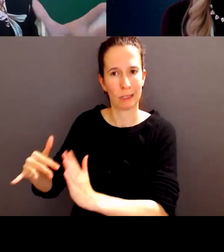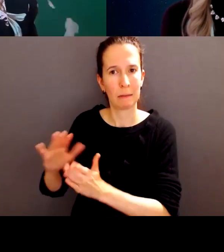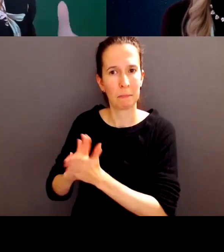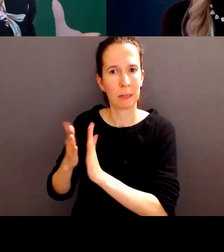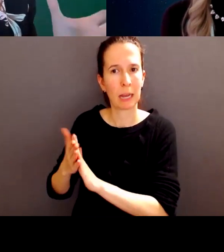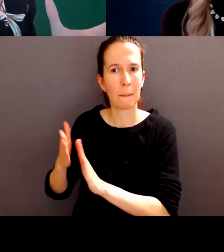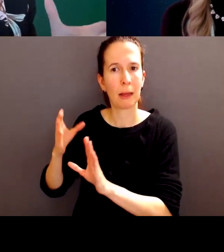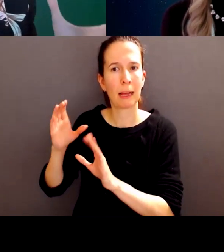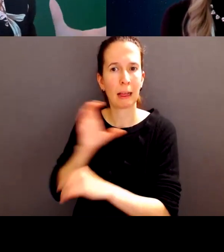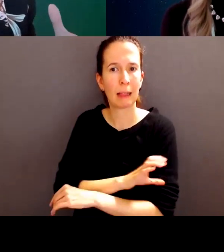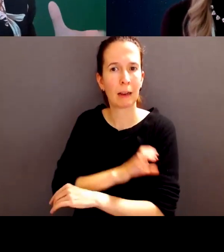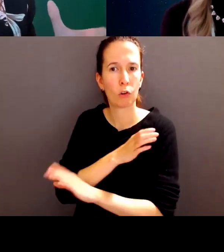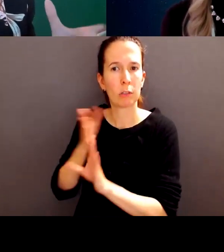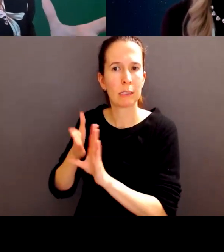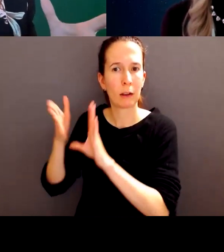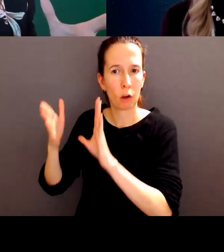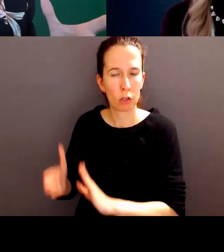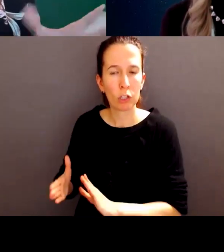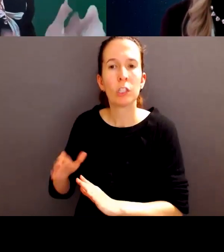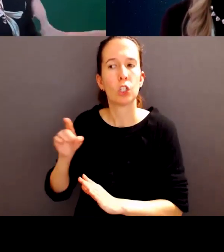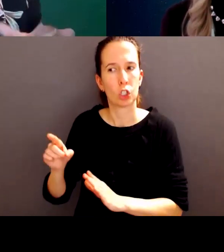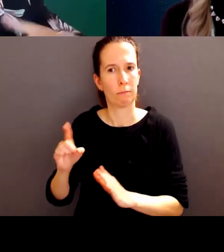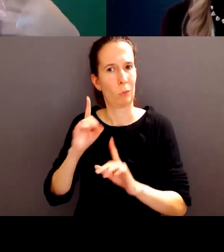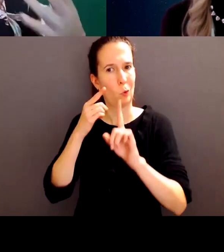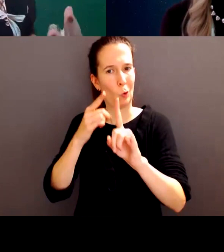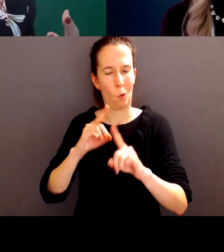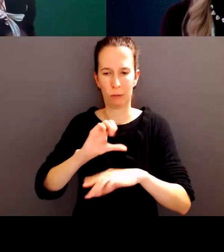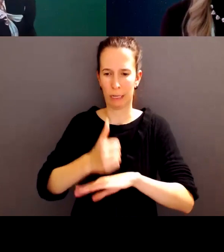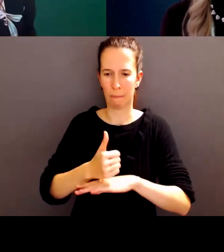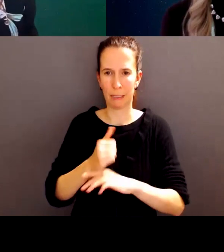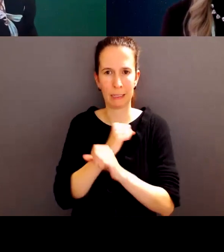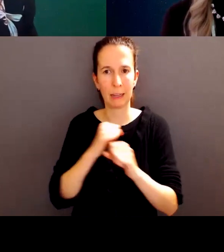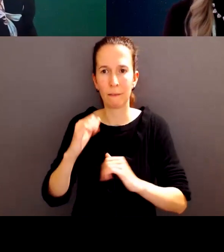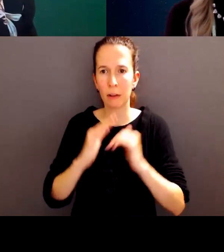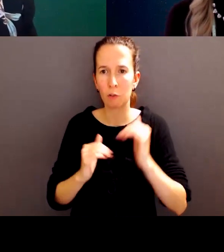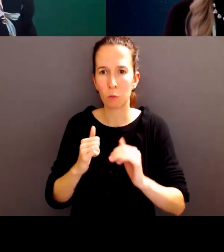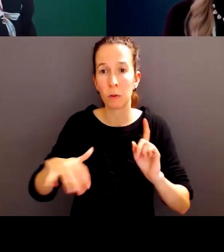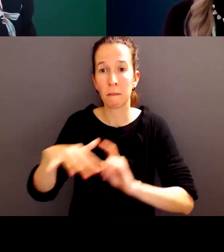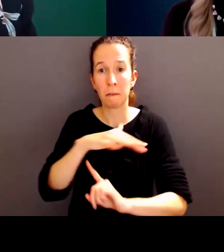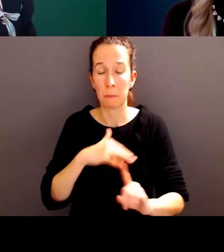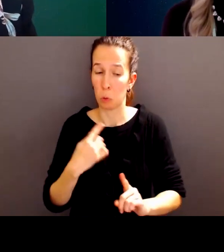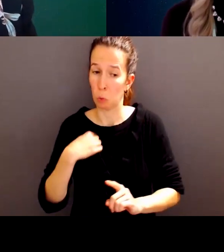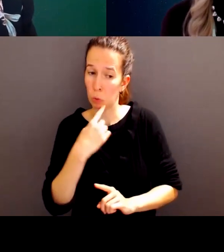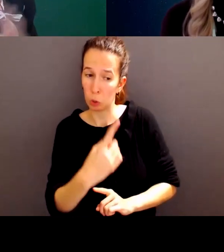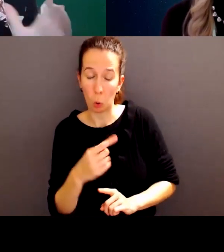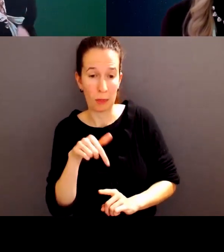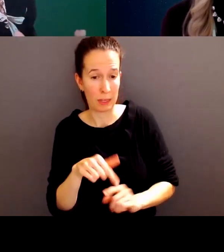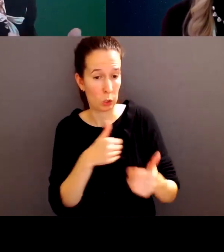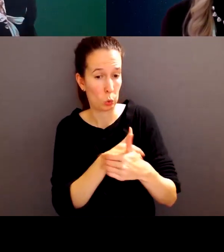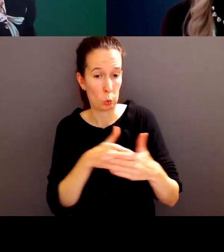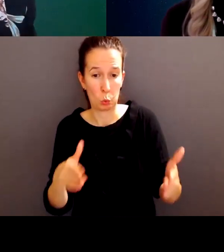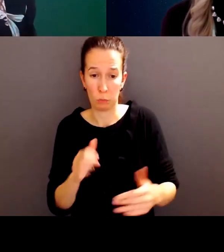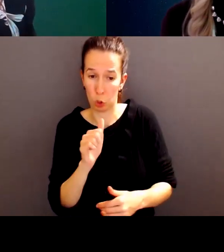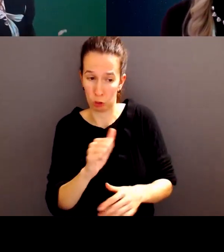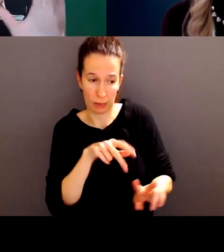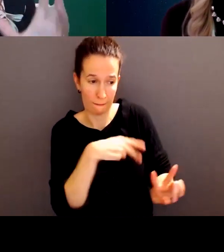created a safe and comfortable environment. We reassured participants that they were in an internally locked room, that it was